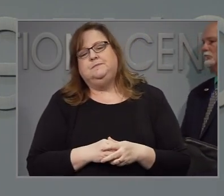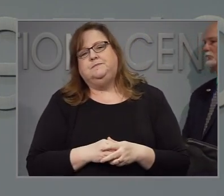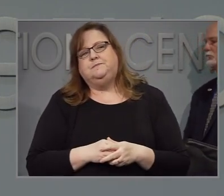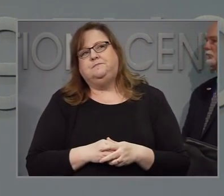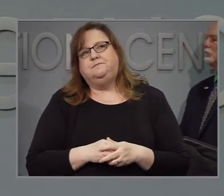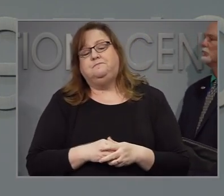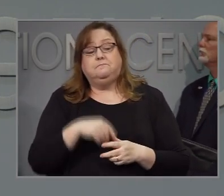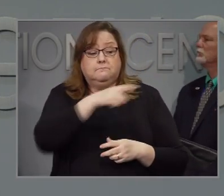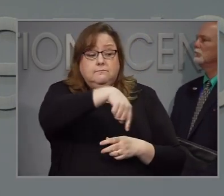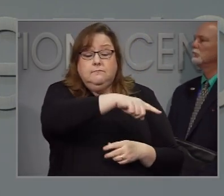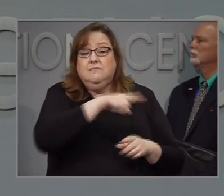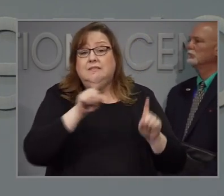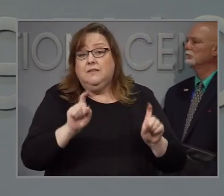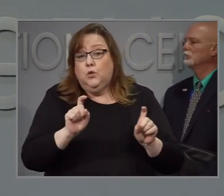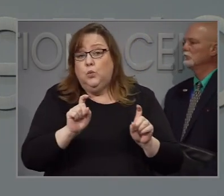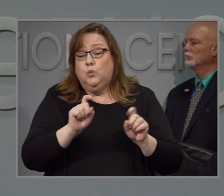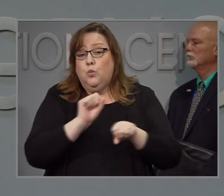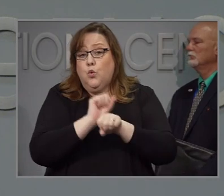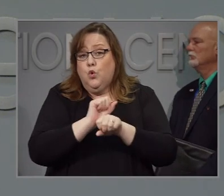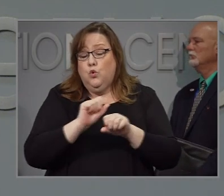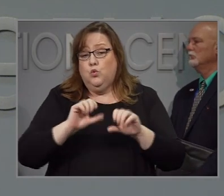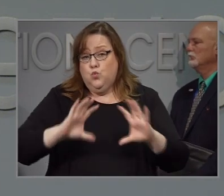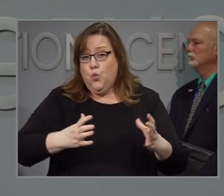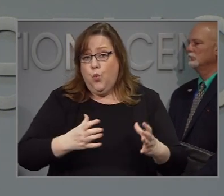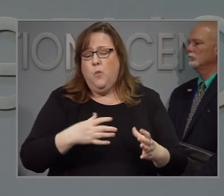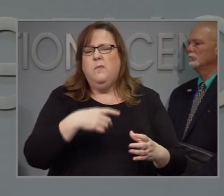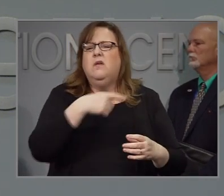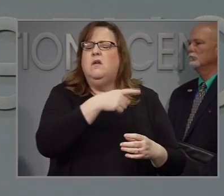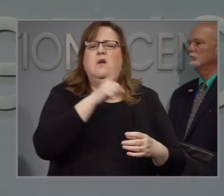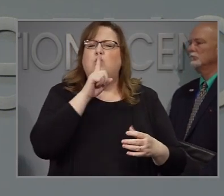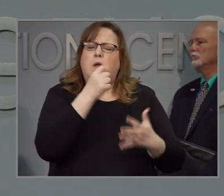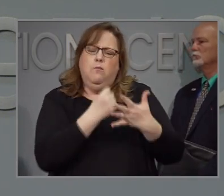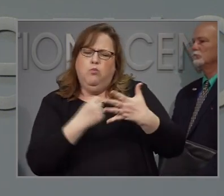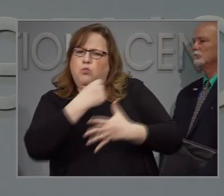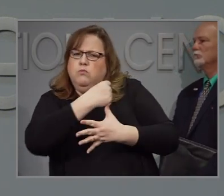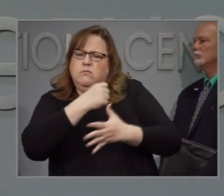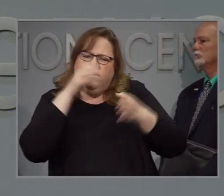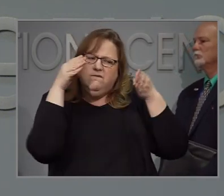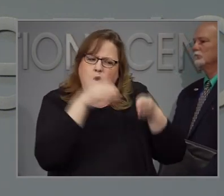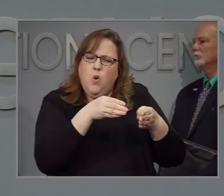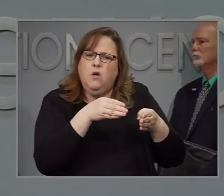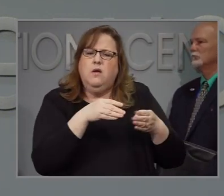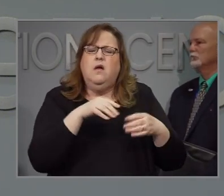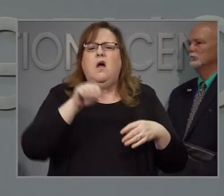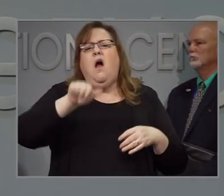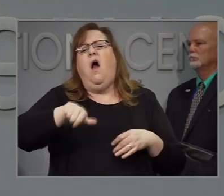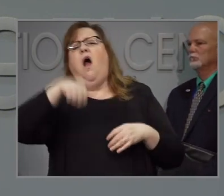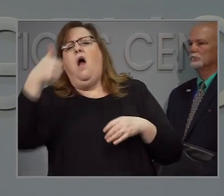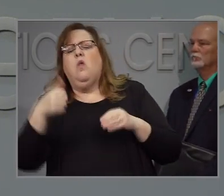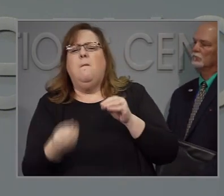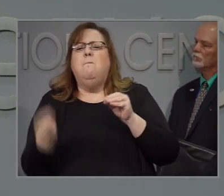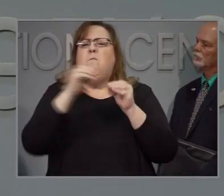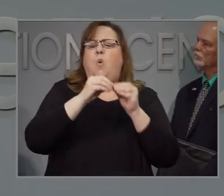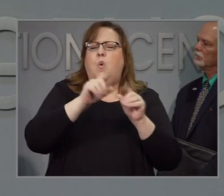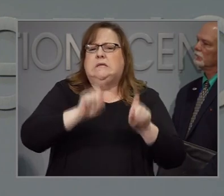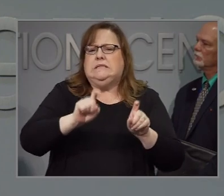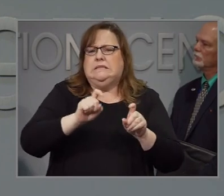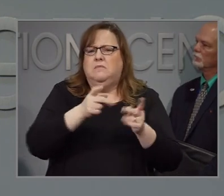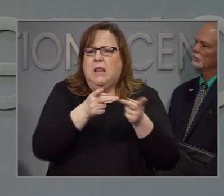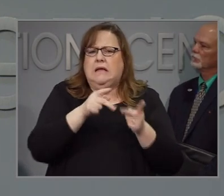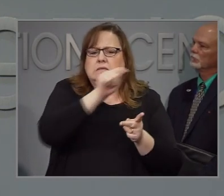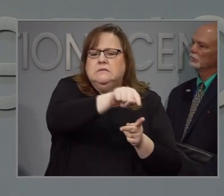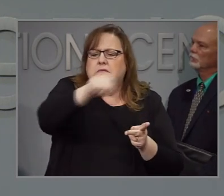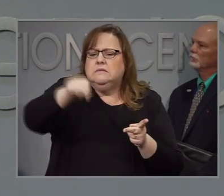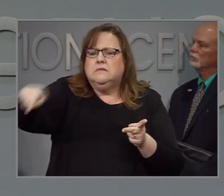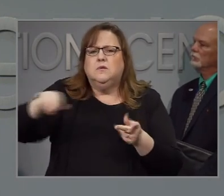work group is particularly focused at setting up some additional testing sites in the community that are focused